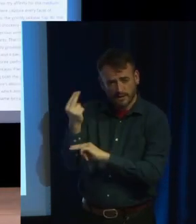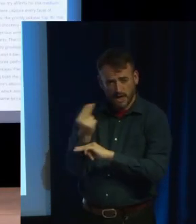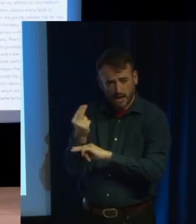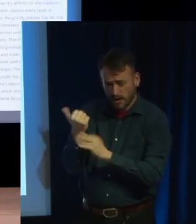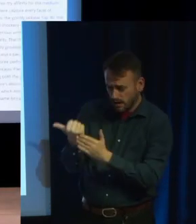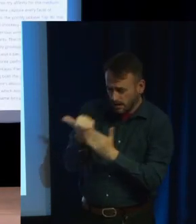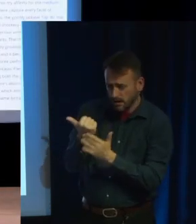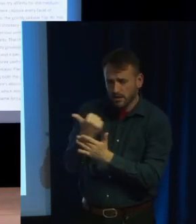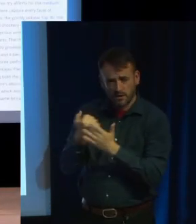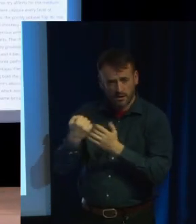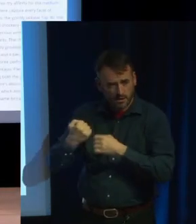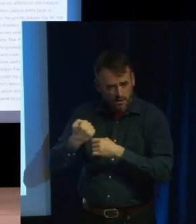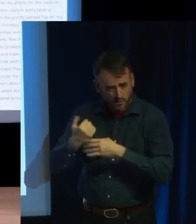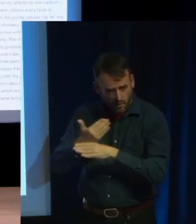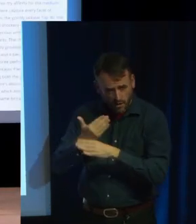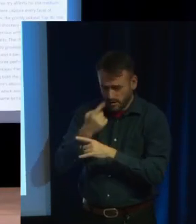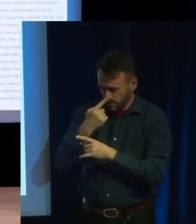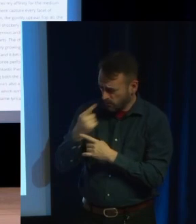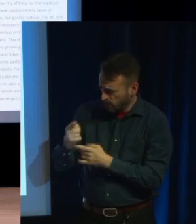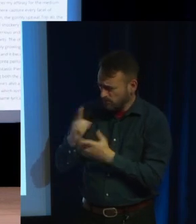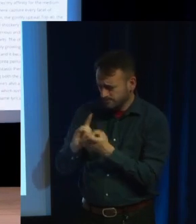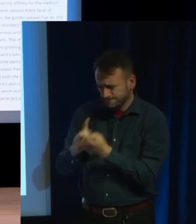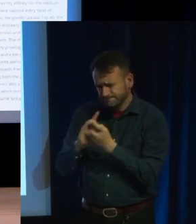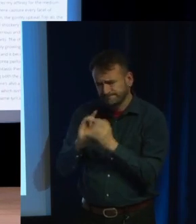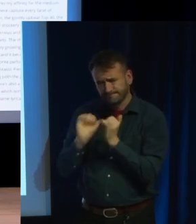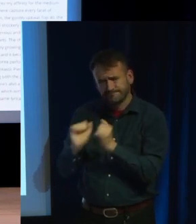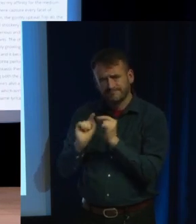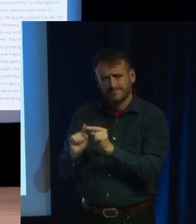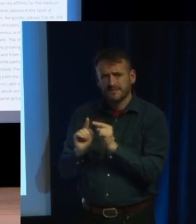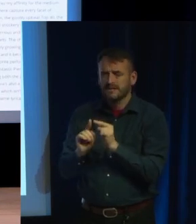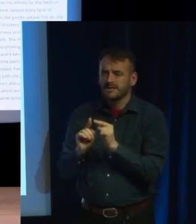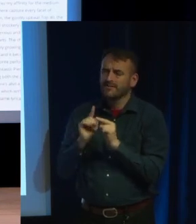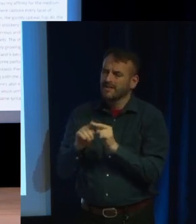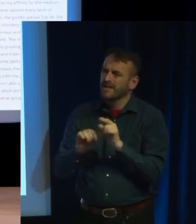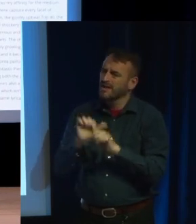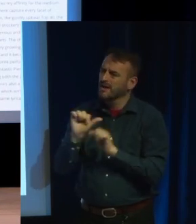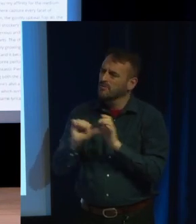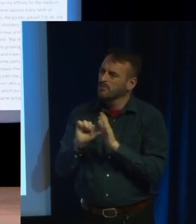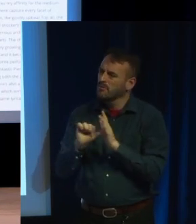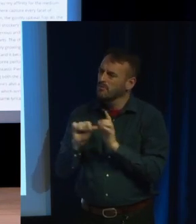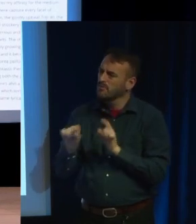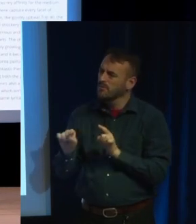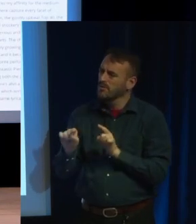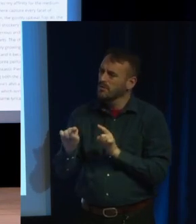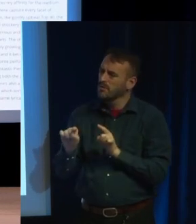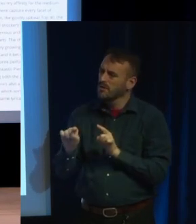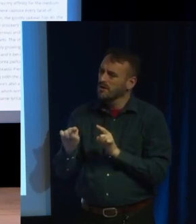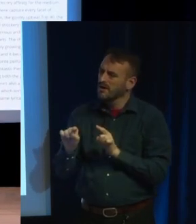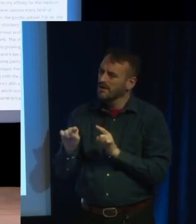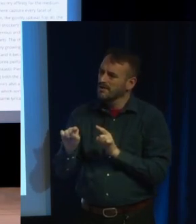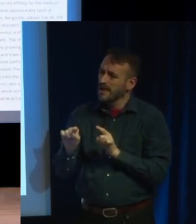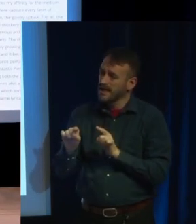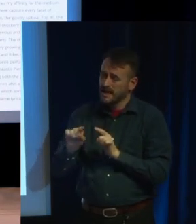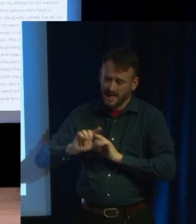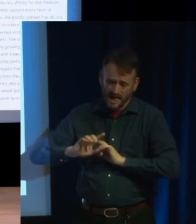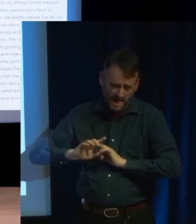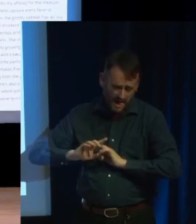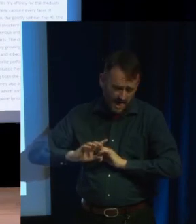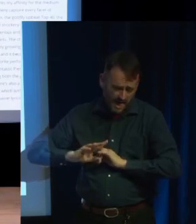really relevant. But we had obviously the problem that we couldn't audio record everything with the